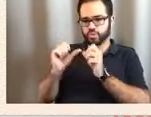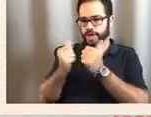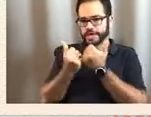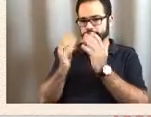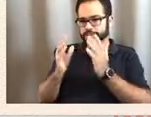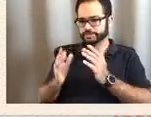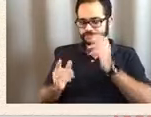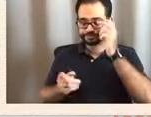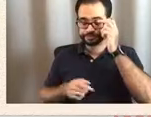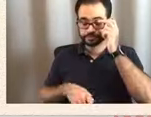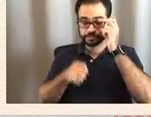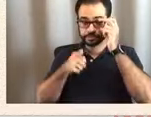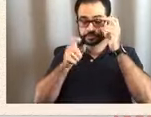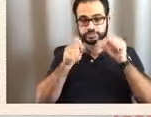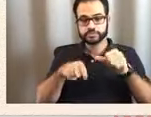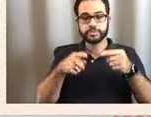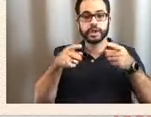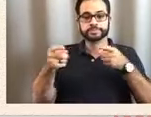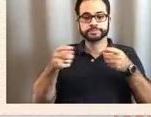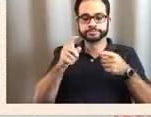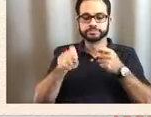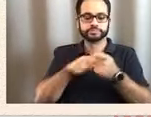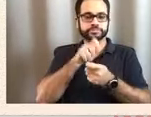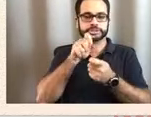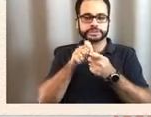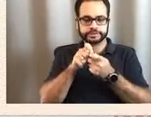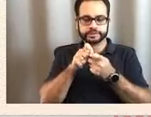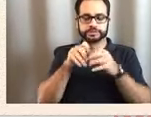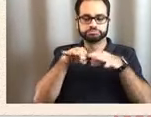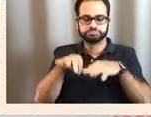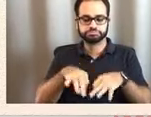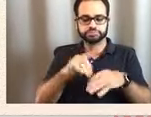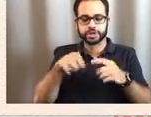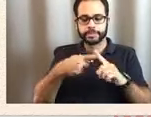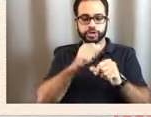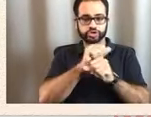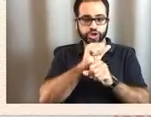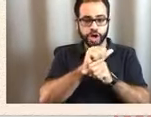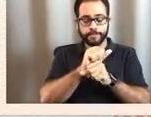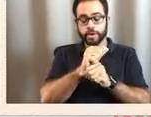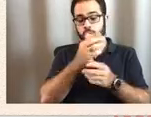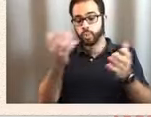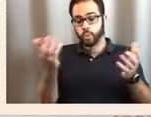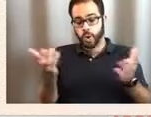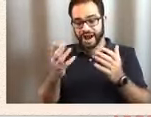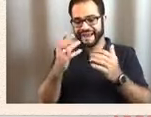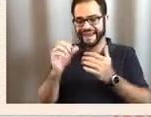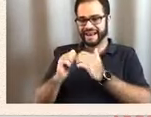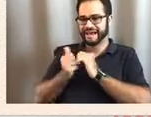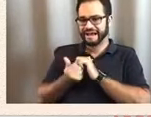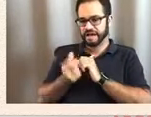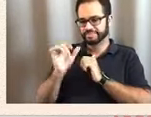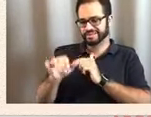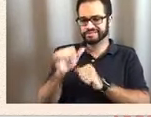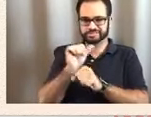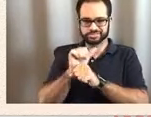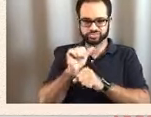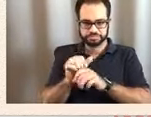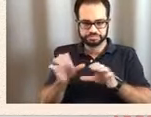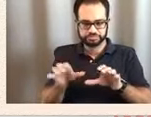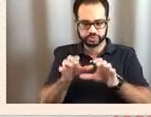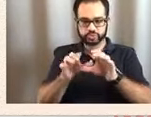will be able to control the details of the job, both what and how the job will be done. All directly